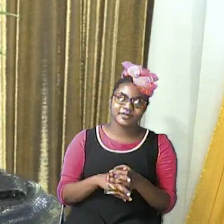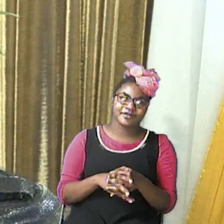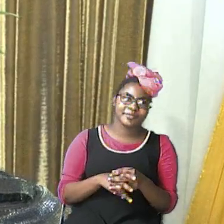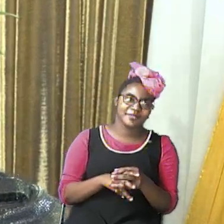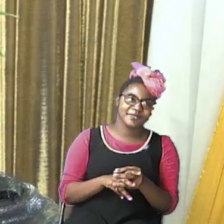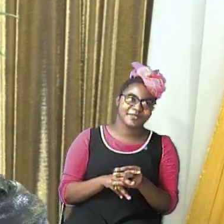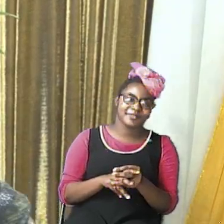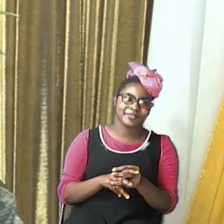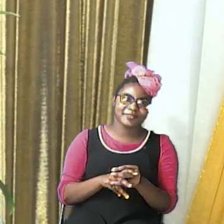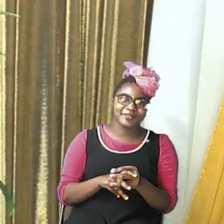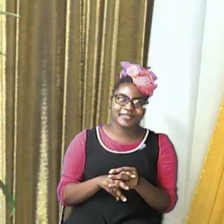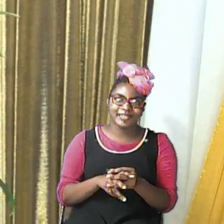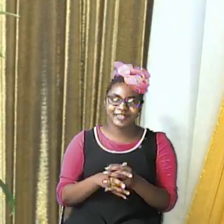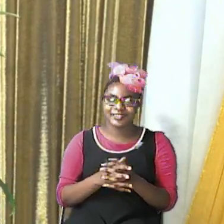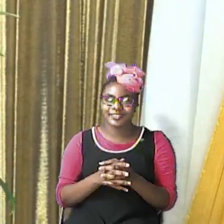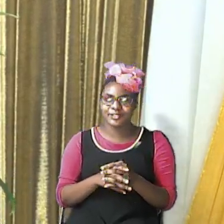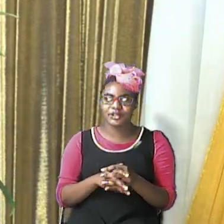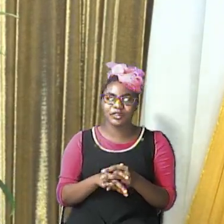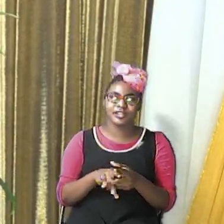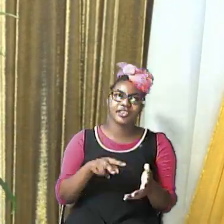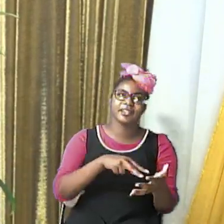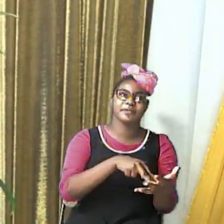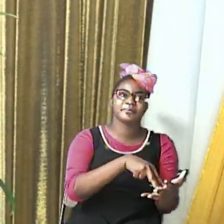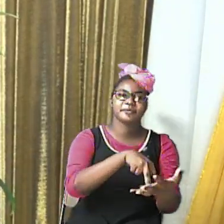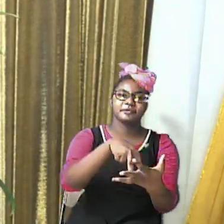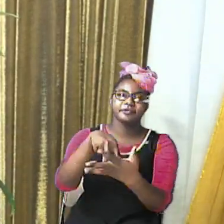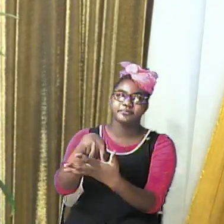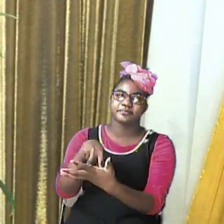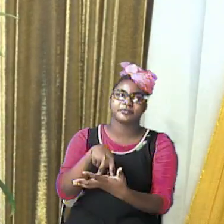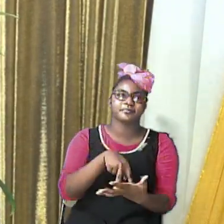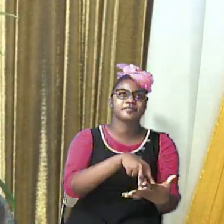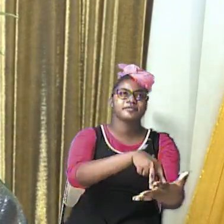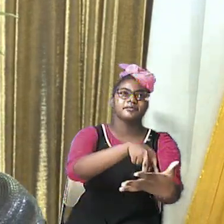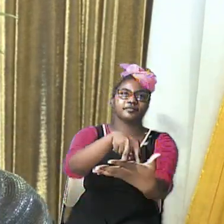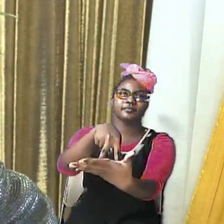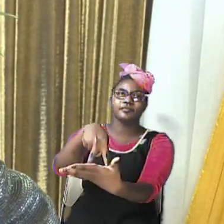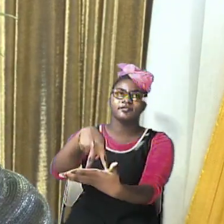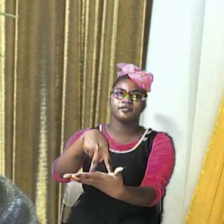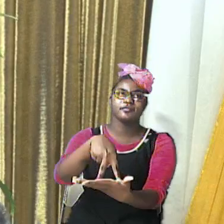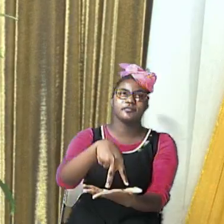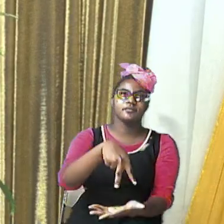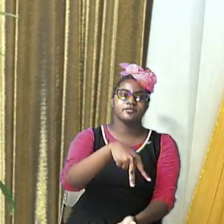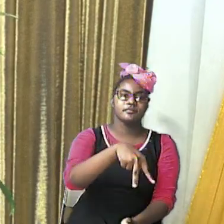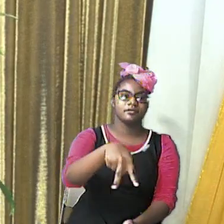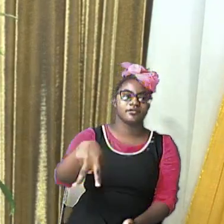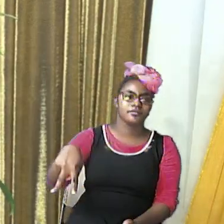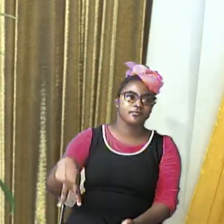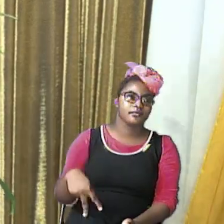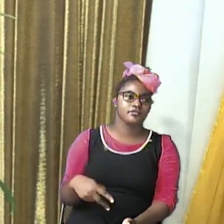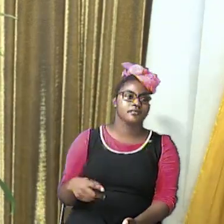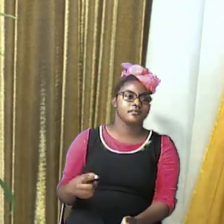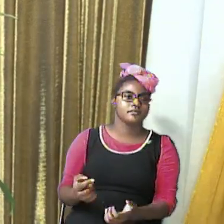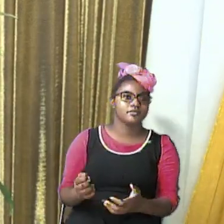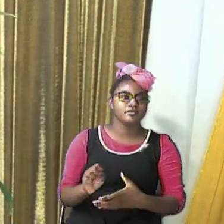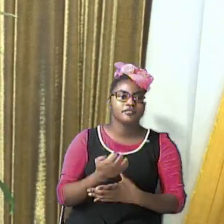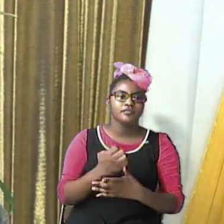feel anybody in the house tired and you're sitting, stand up. One more. Stand up, everybody. Even if you're tired, we're going to have the